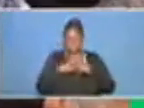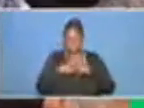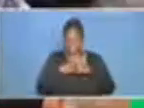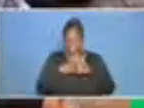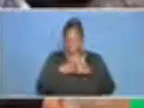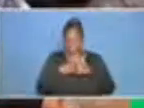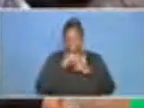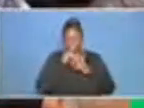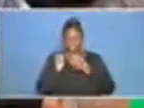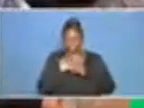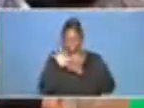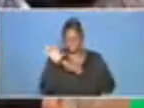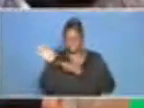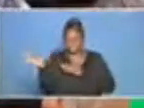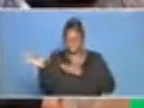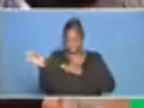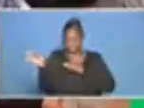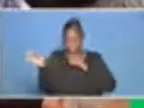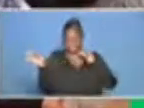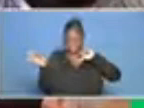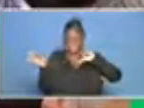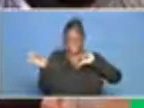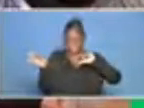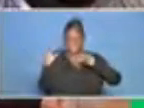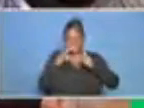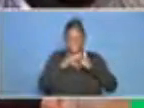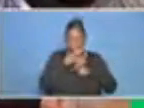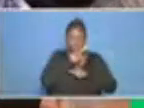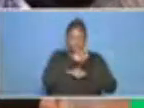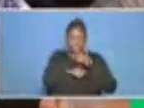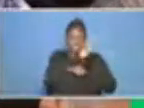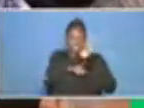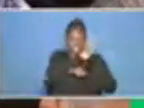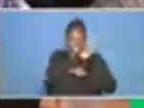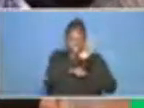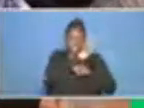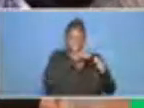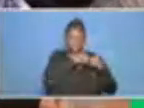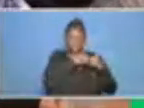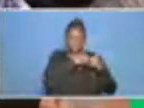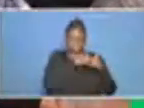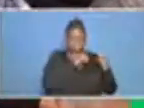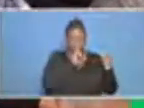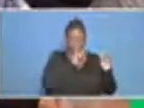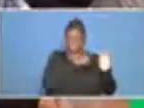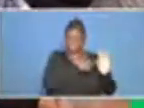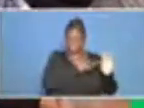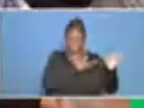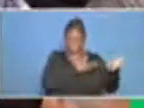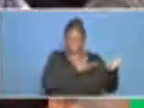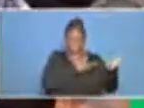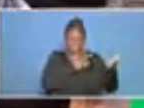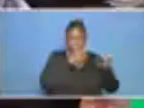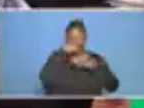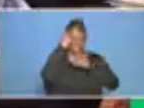source and the 1.6 megawatt unit was not started. This resulted